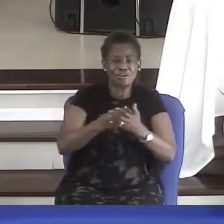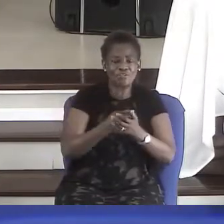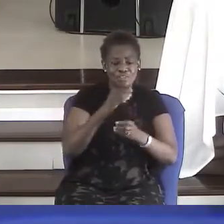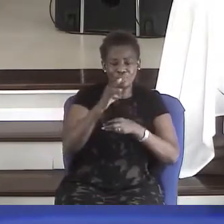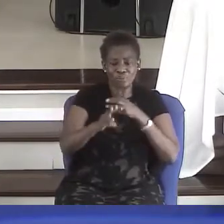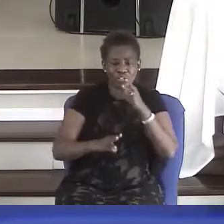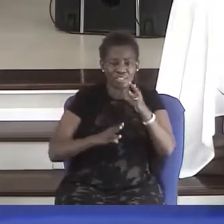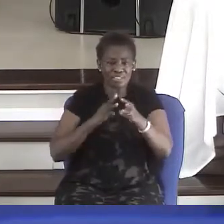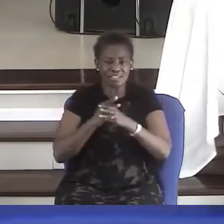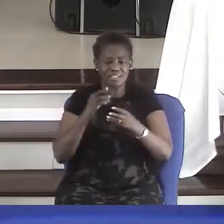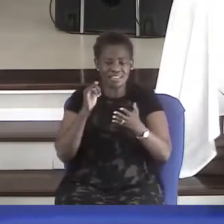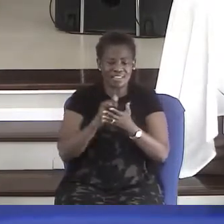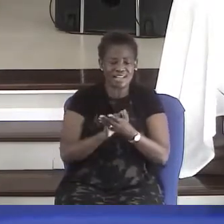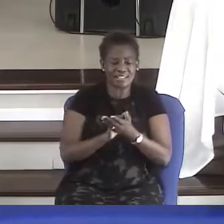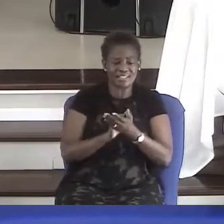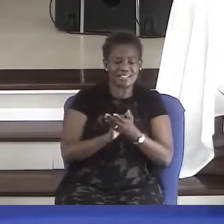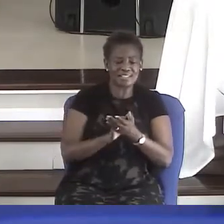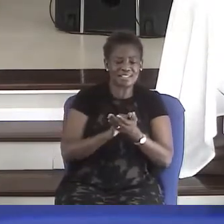among us.